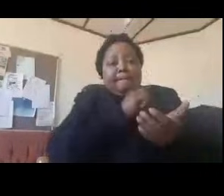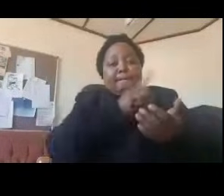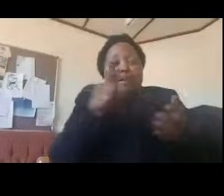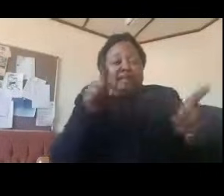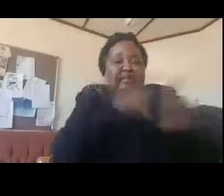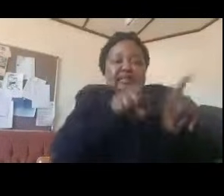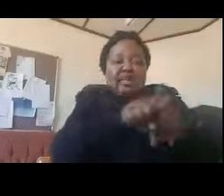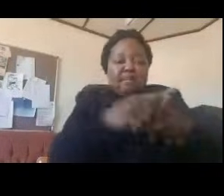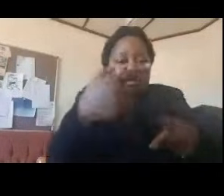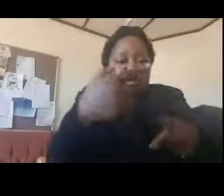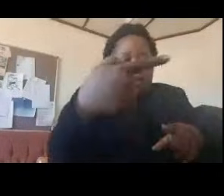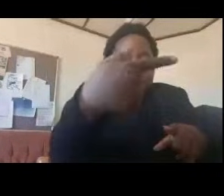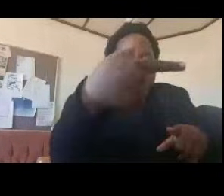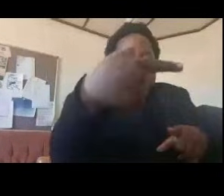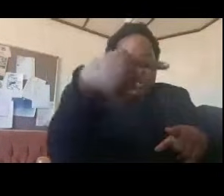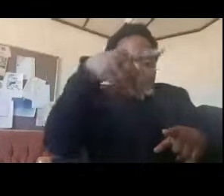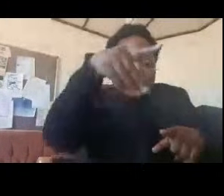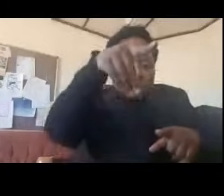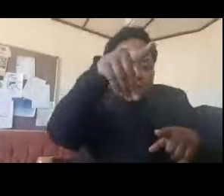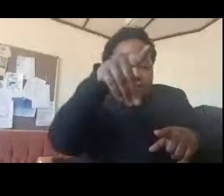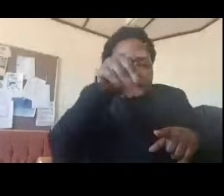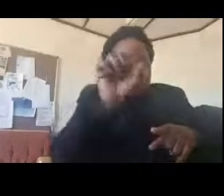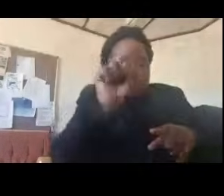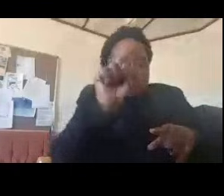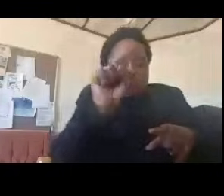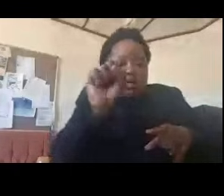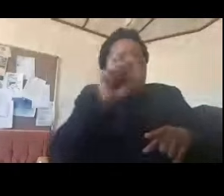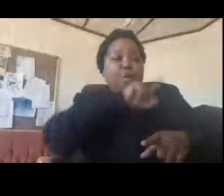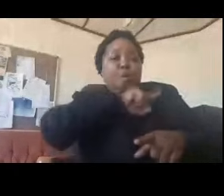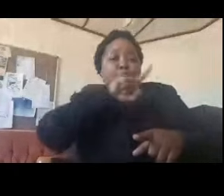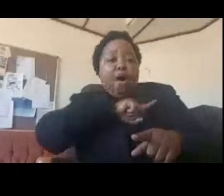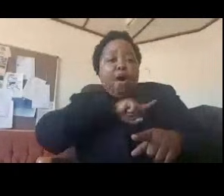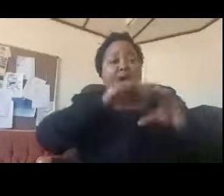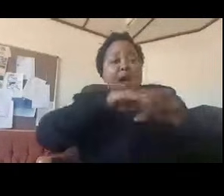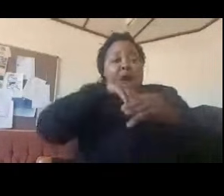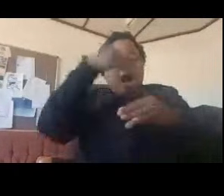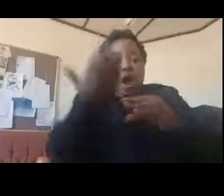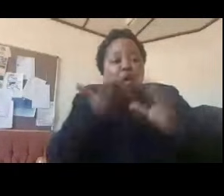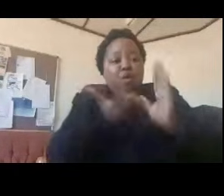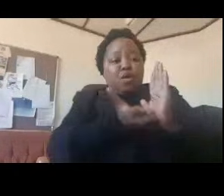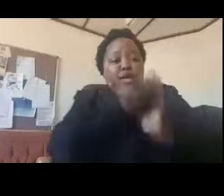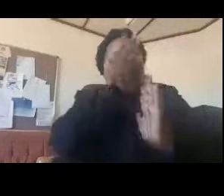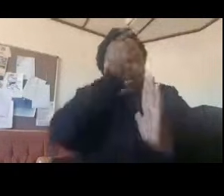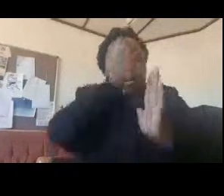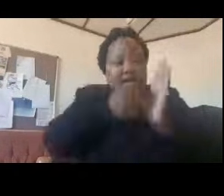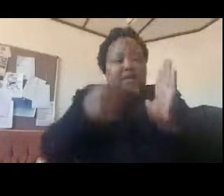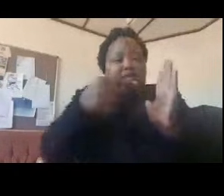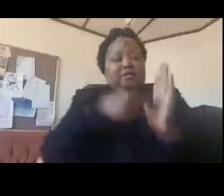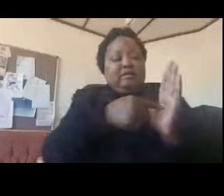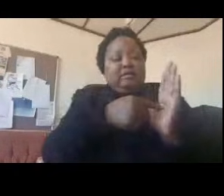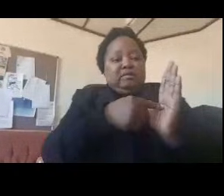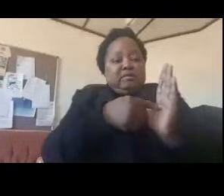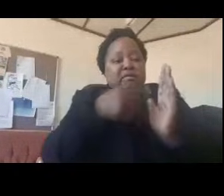the GPS map is outdated. You end up driving into a river or a dam.